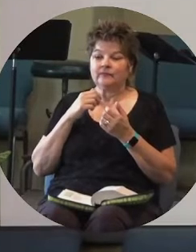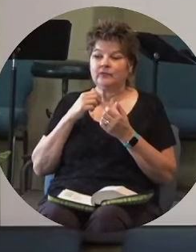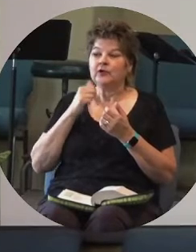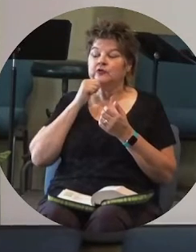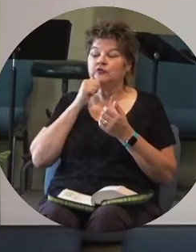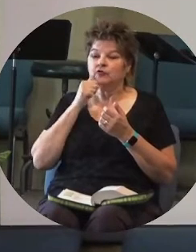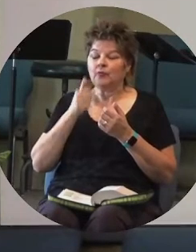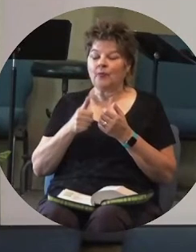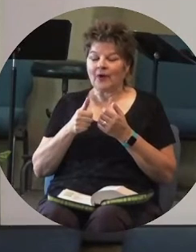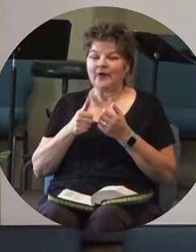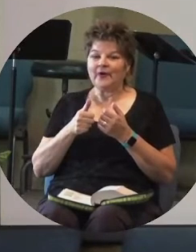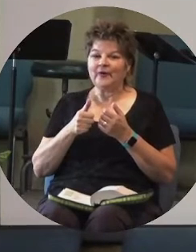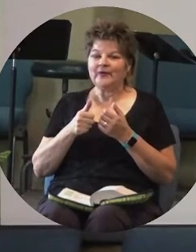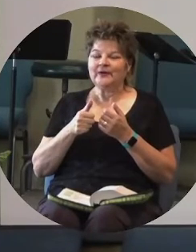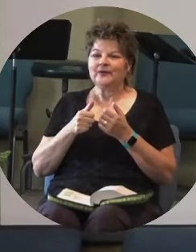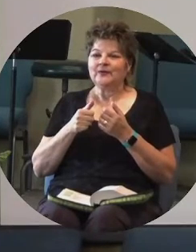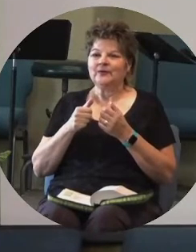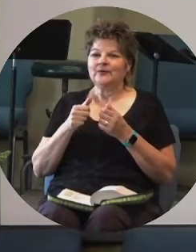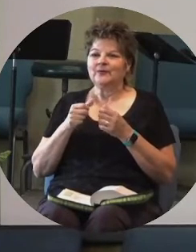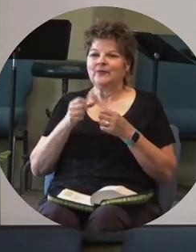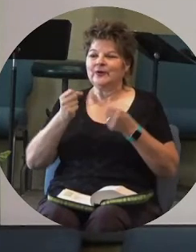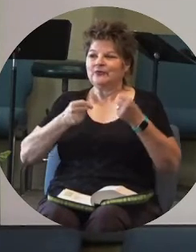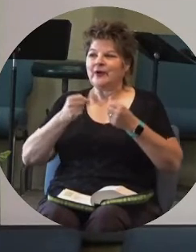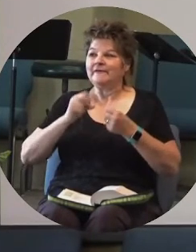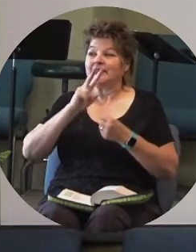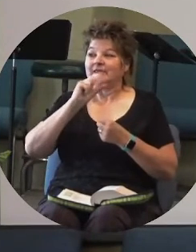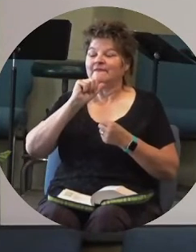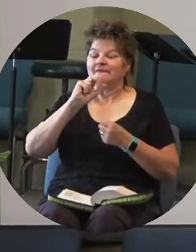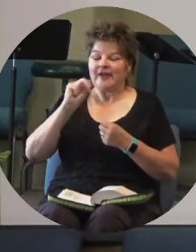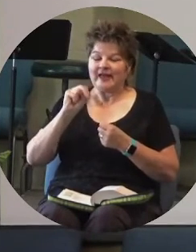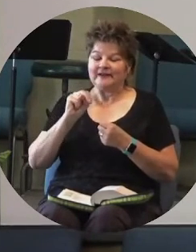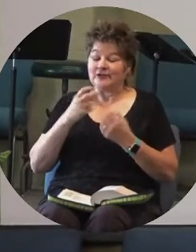Rifle. You don't want me driving.